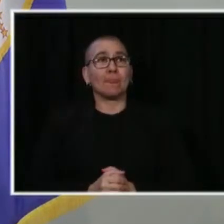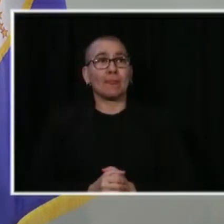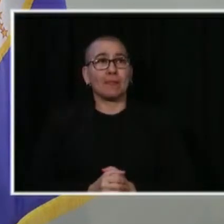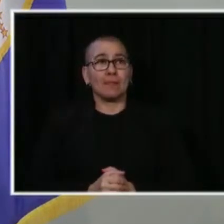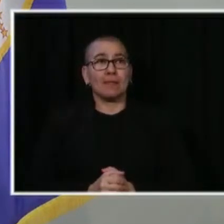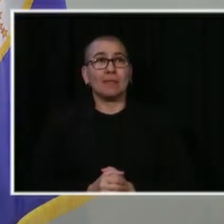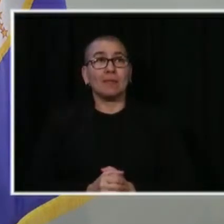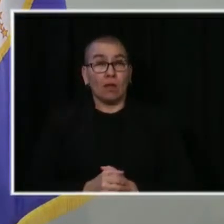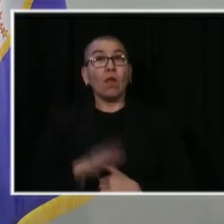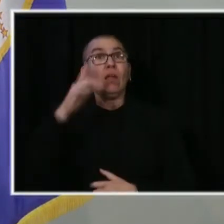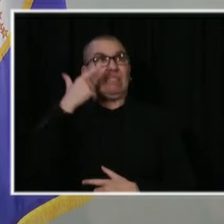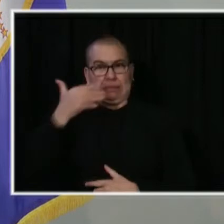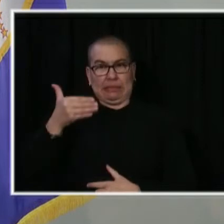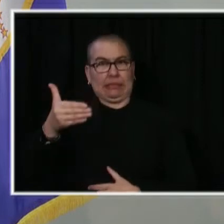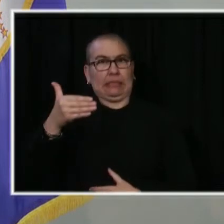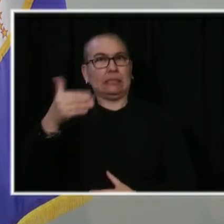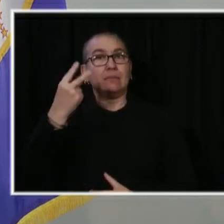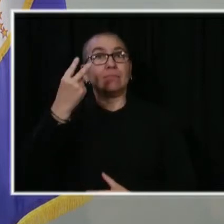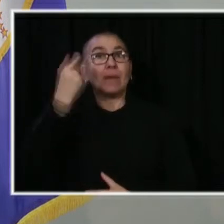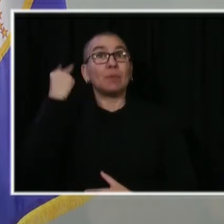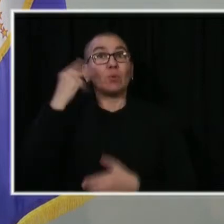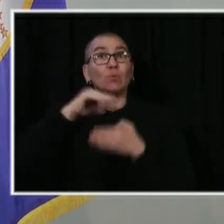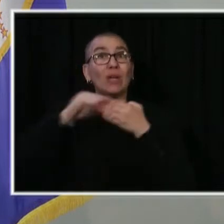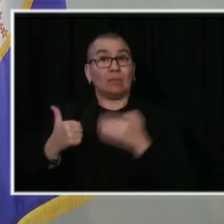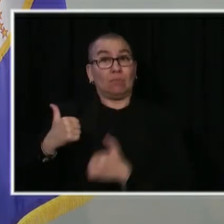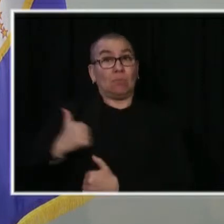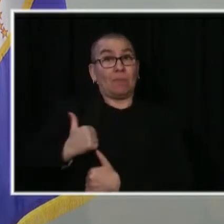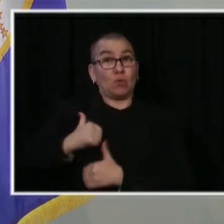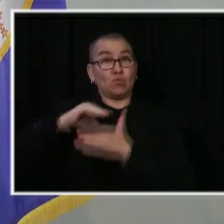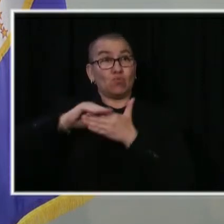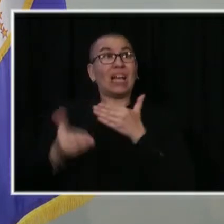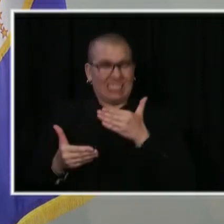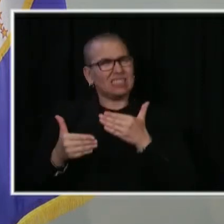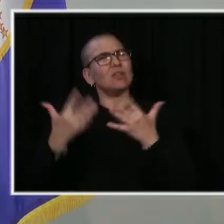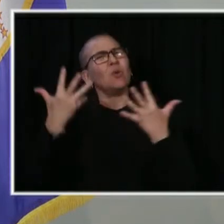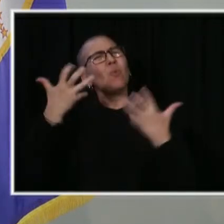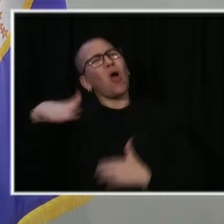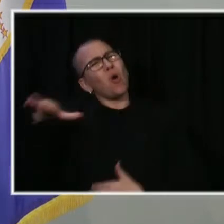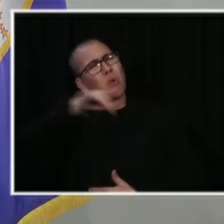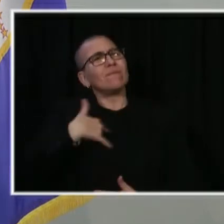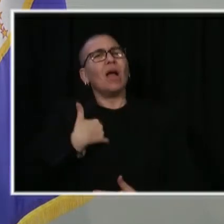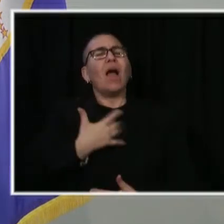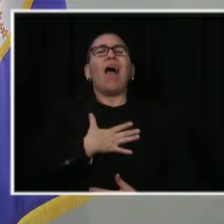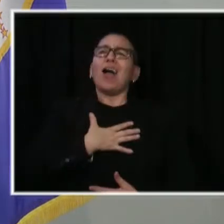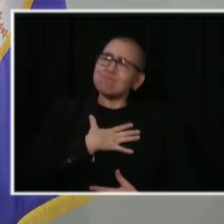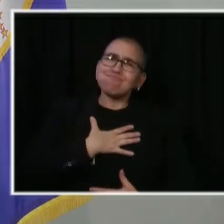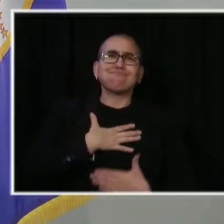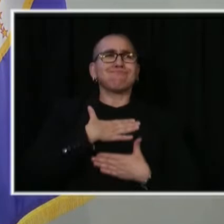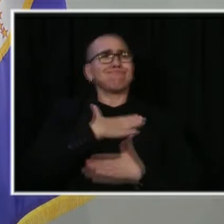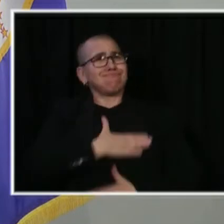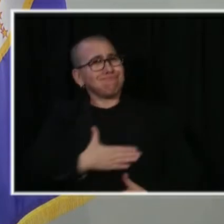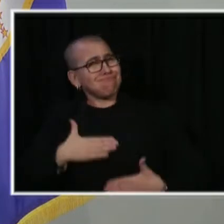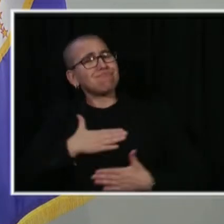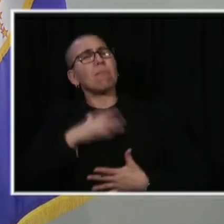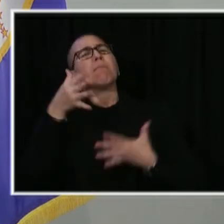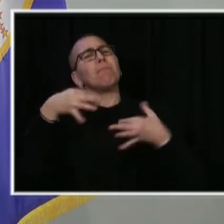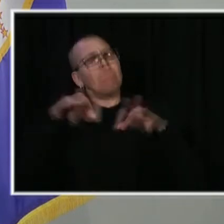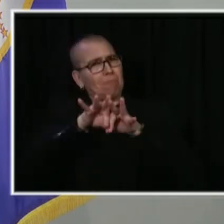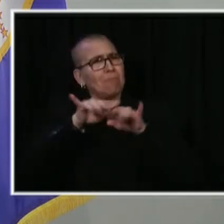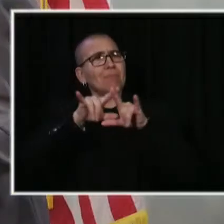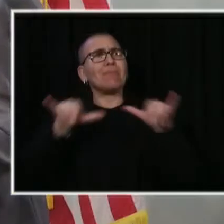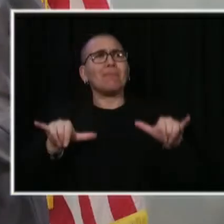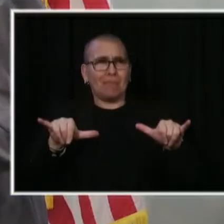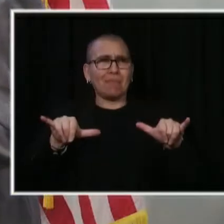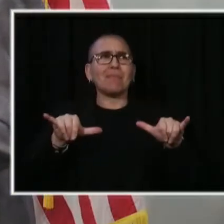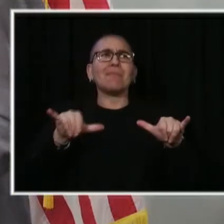Day should be a special time here, a time of reflection, and a time, again, over these next 3 weeks, that we return to normalcy.